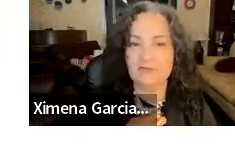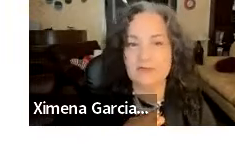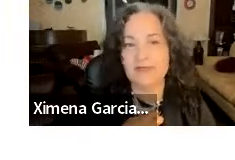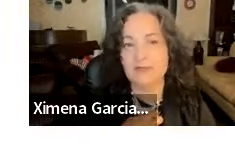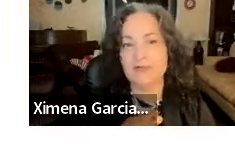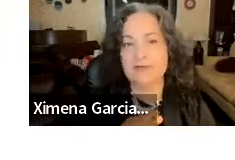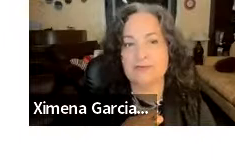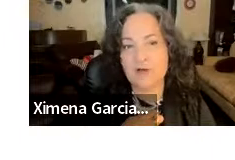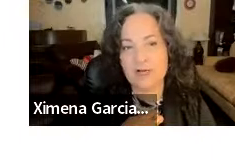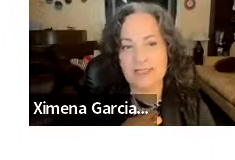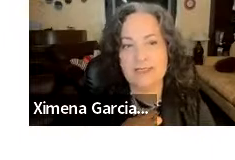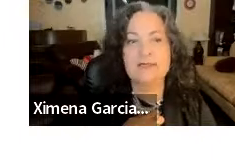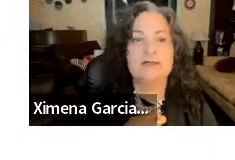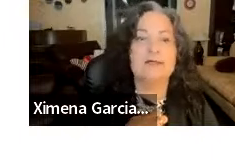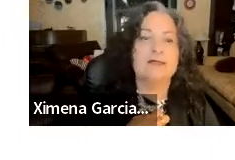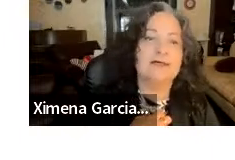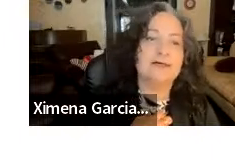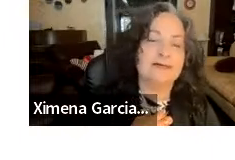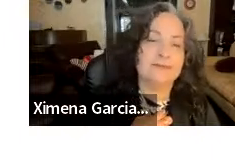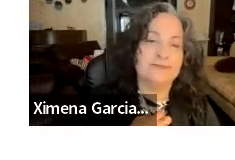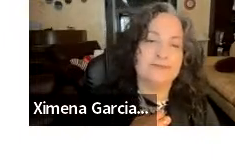appointment, you can find out where there's walk-in.